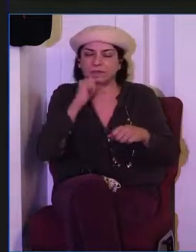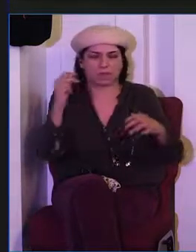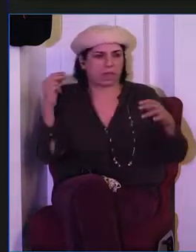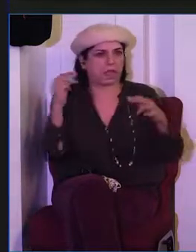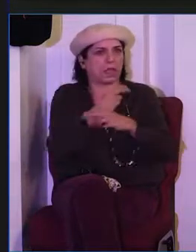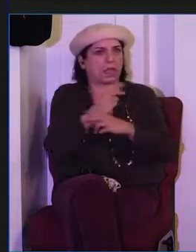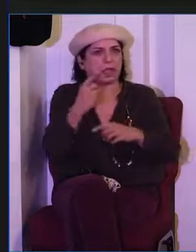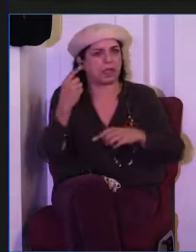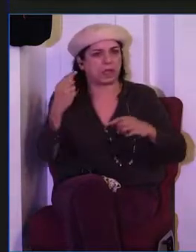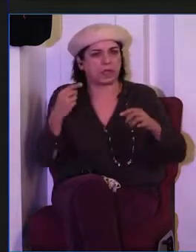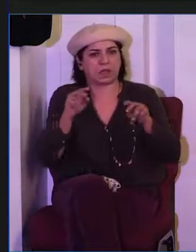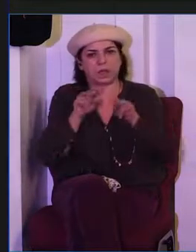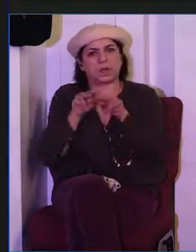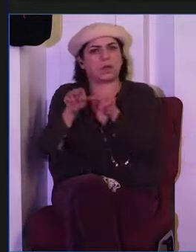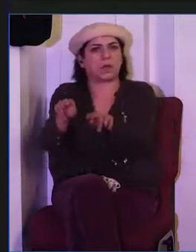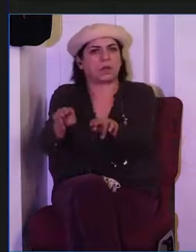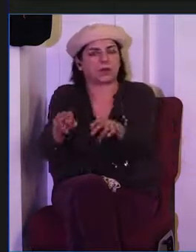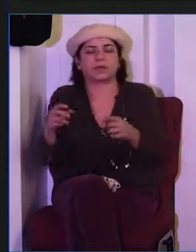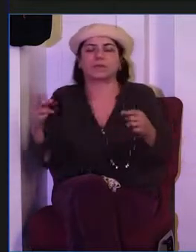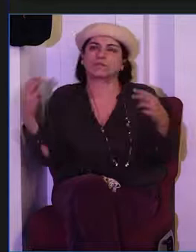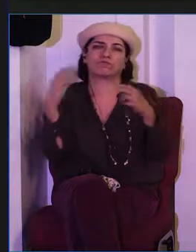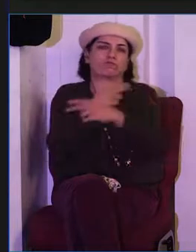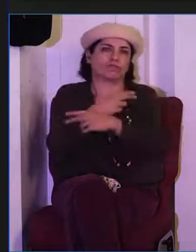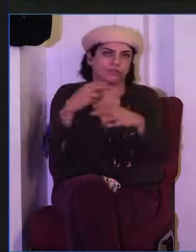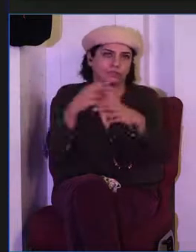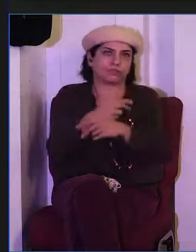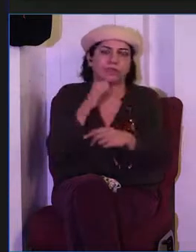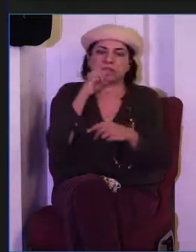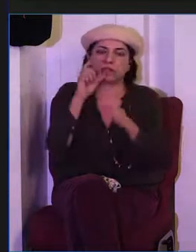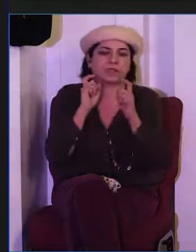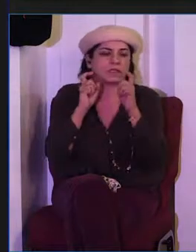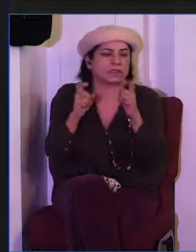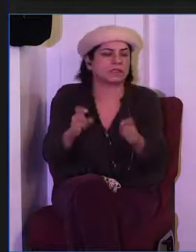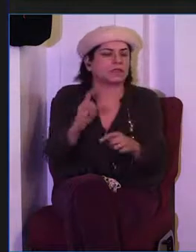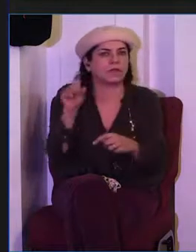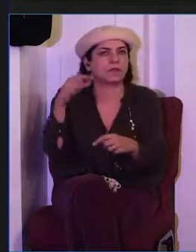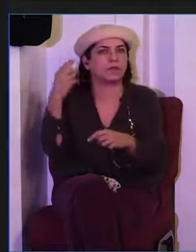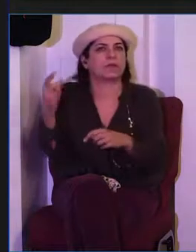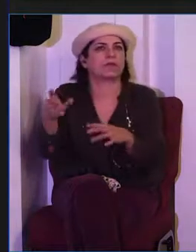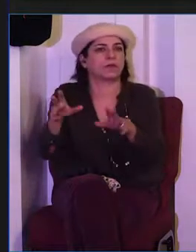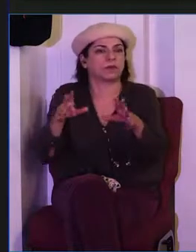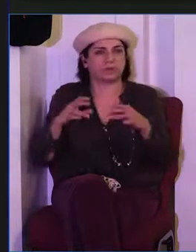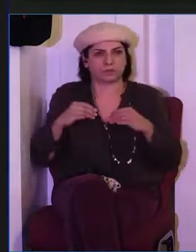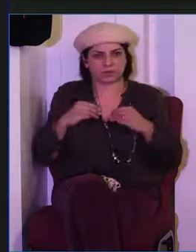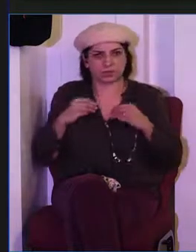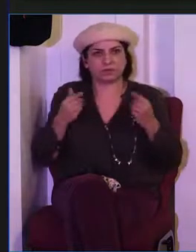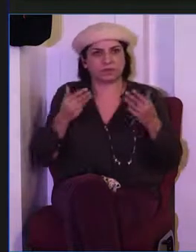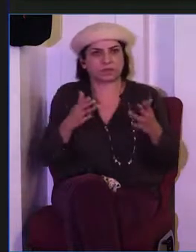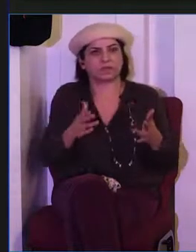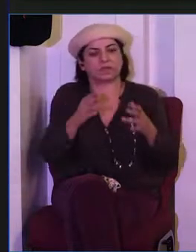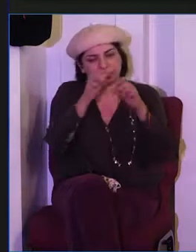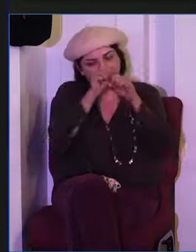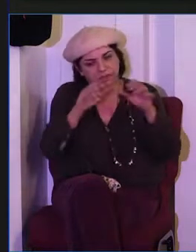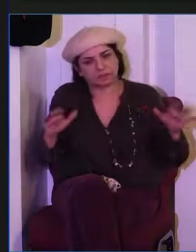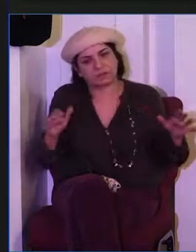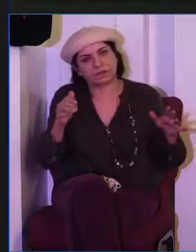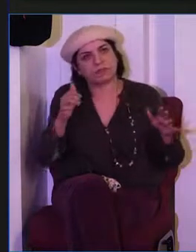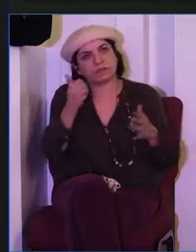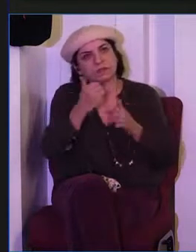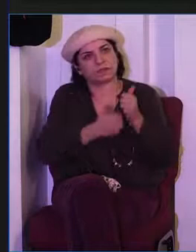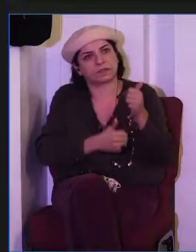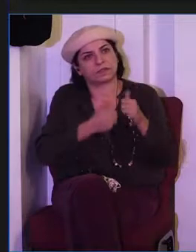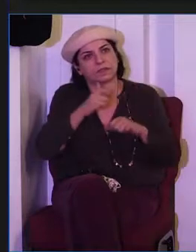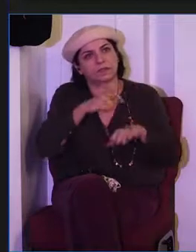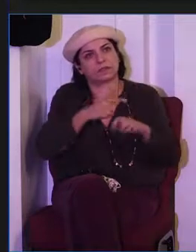street. It's not just giving. It's also receiving. So let us be a blessing each to the